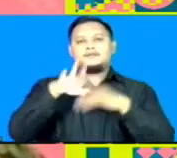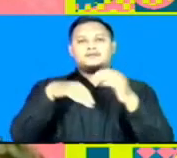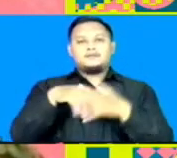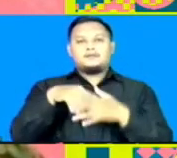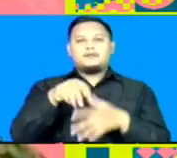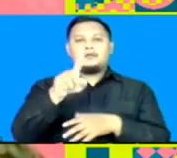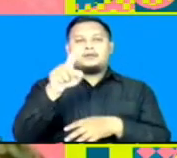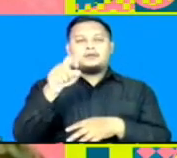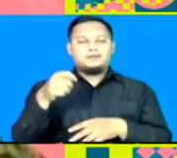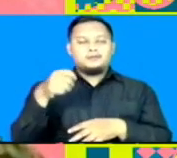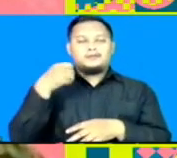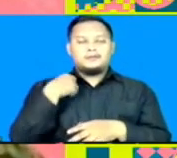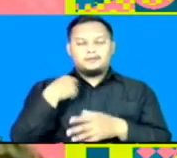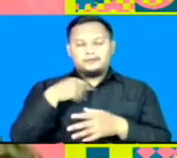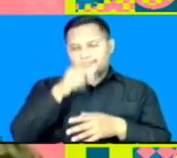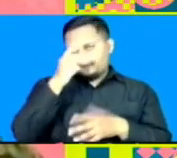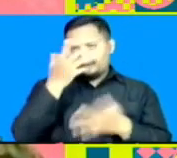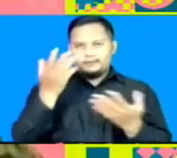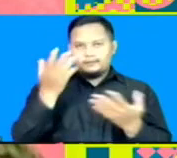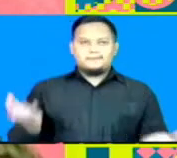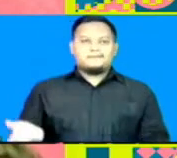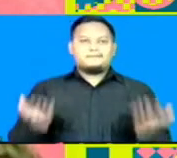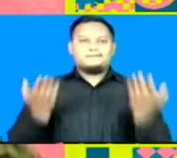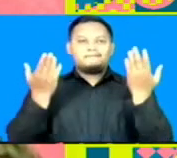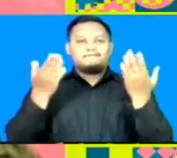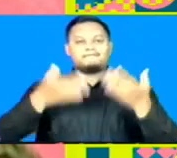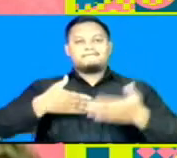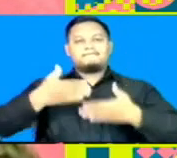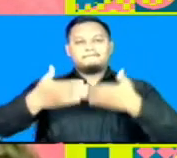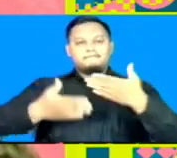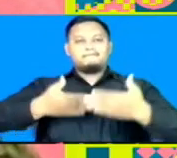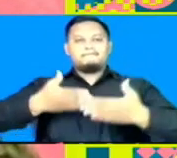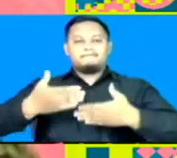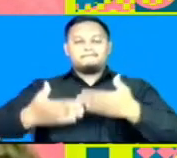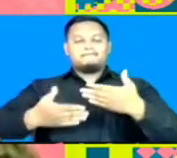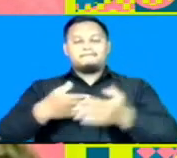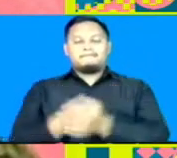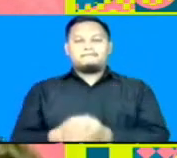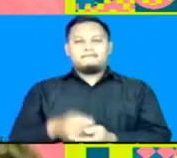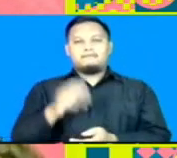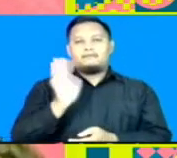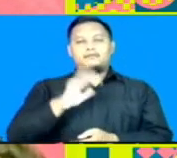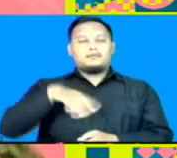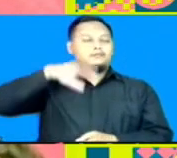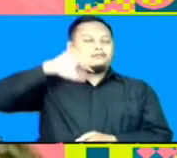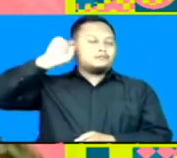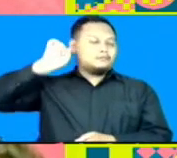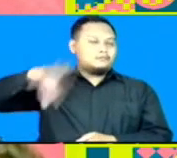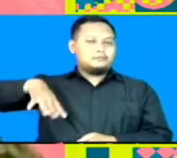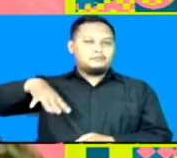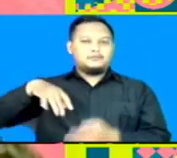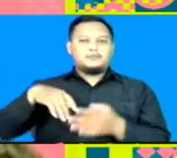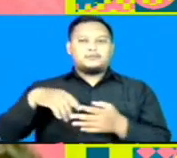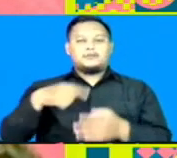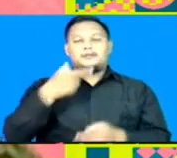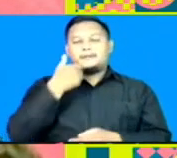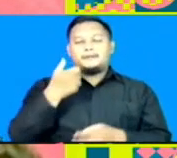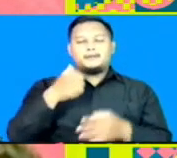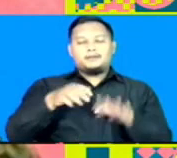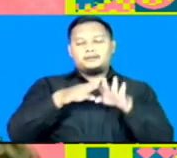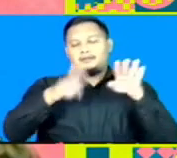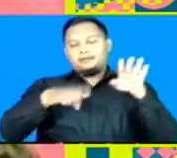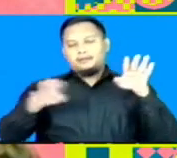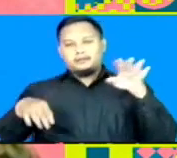the development does not forsake the future of our children for monetary gains. Across 17 goals and for